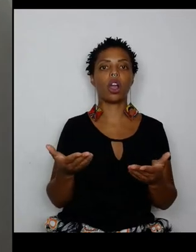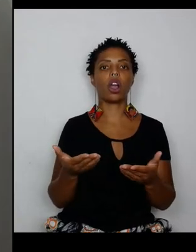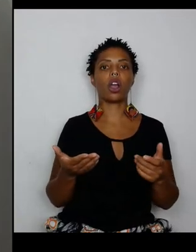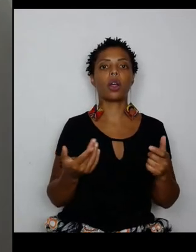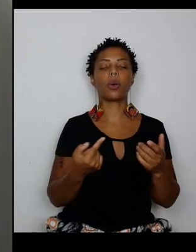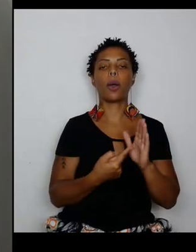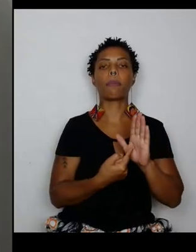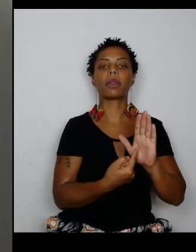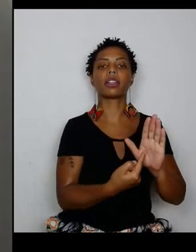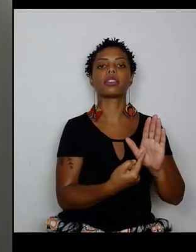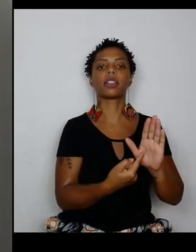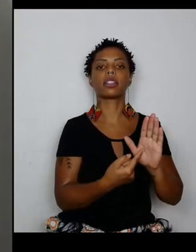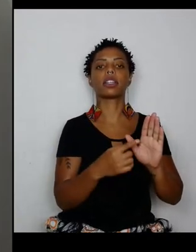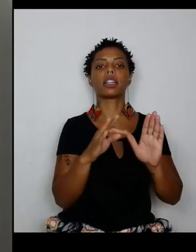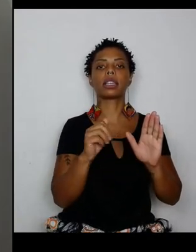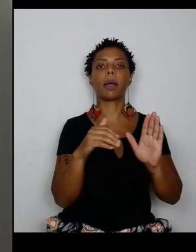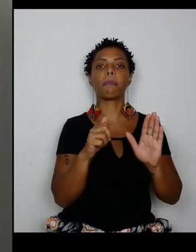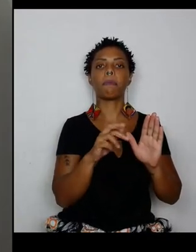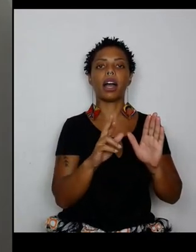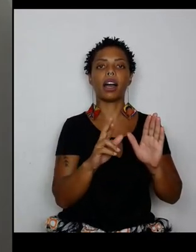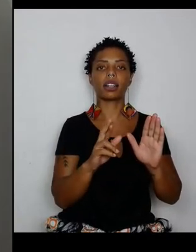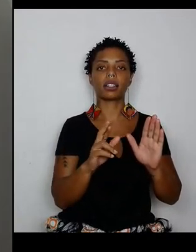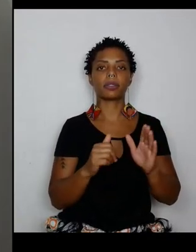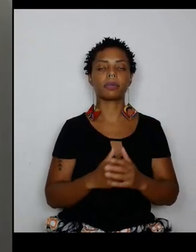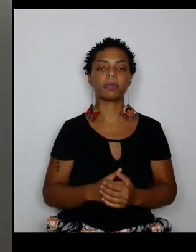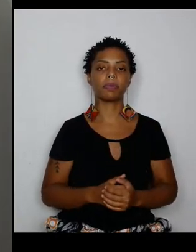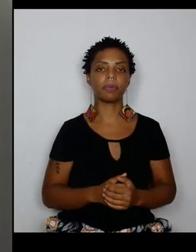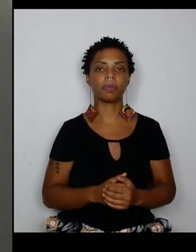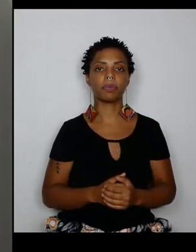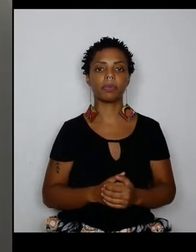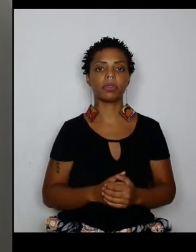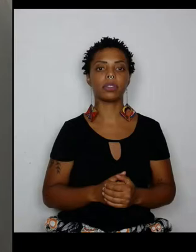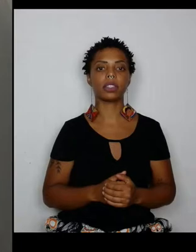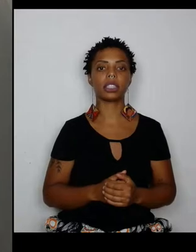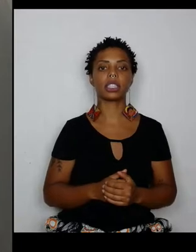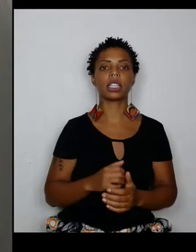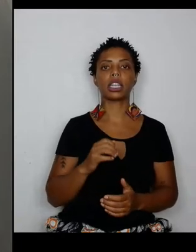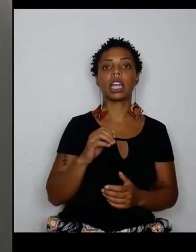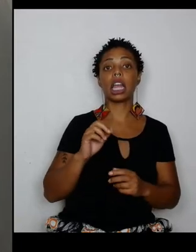moving on we are now going to hear from tamar garb